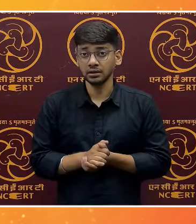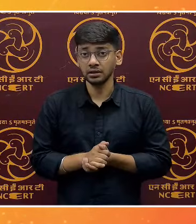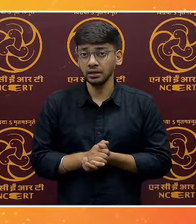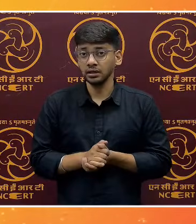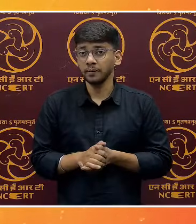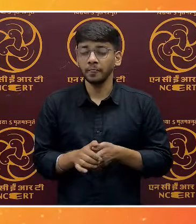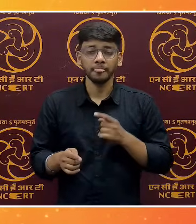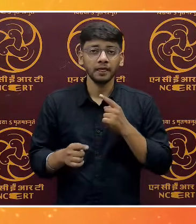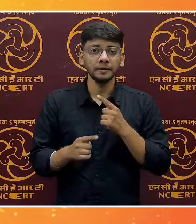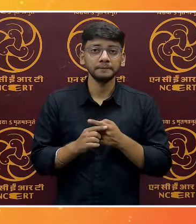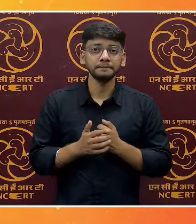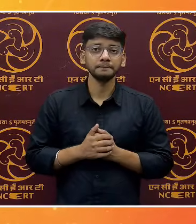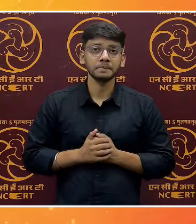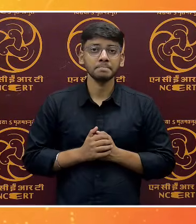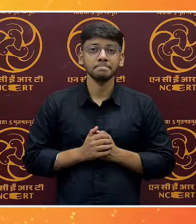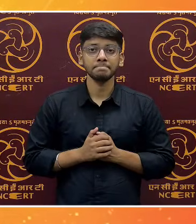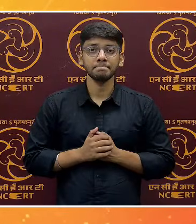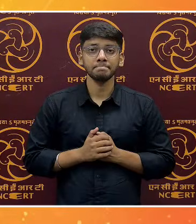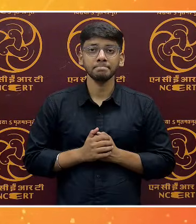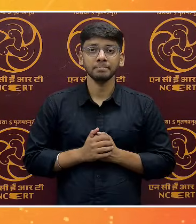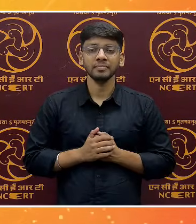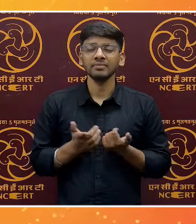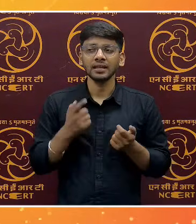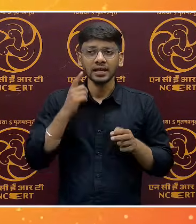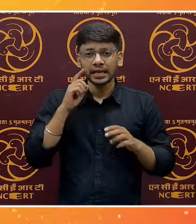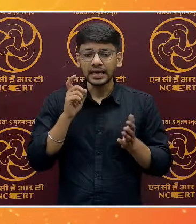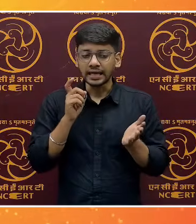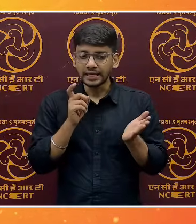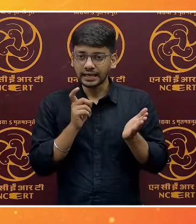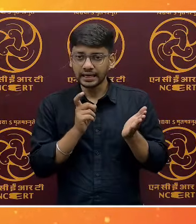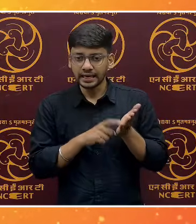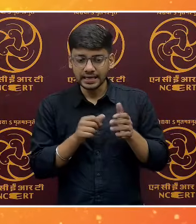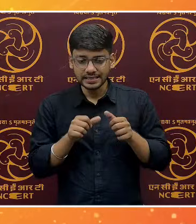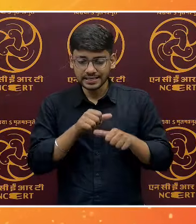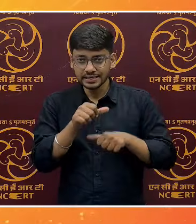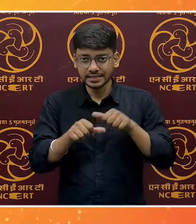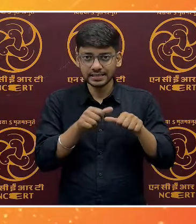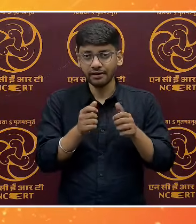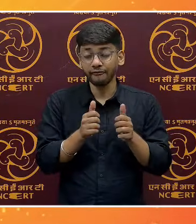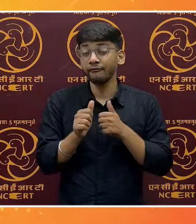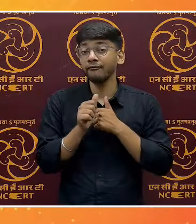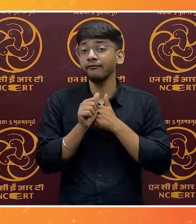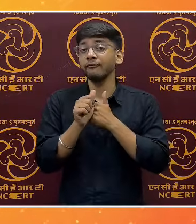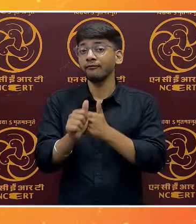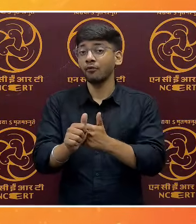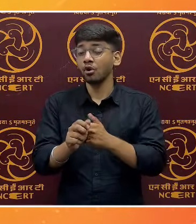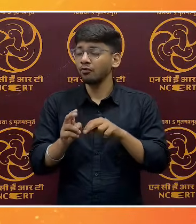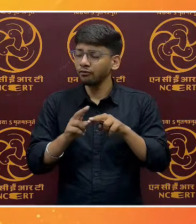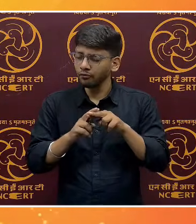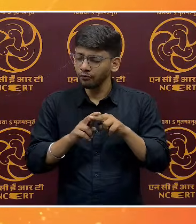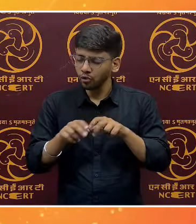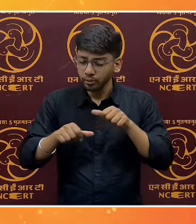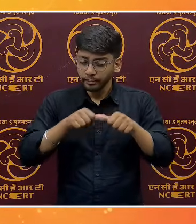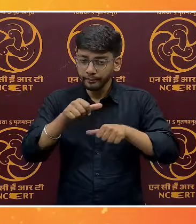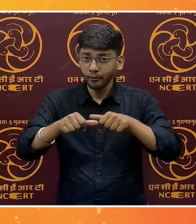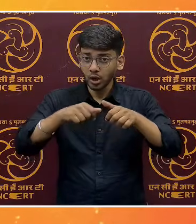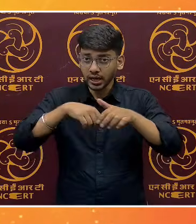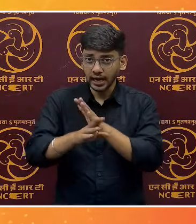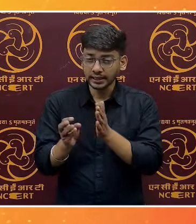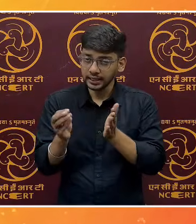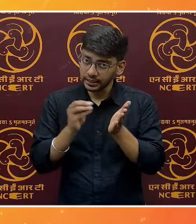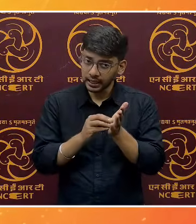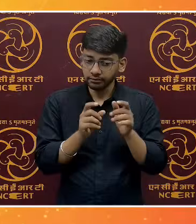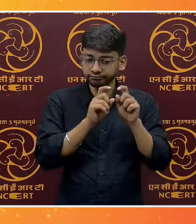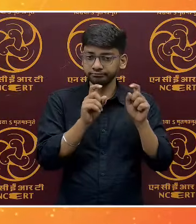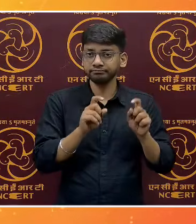have to click what exactly steps you have to follow, this is given in the procedure part. And the next part